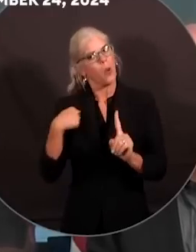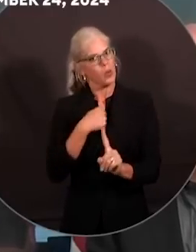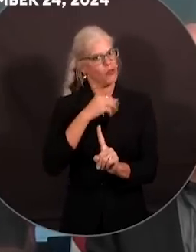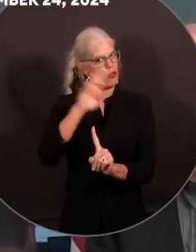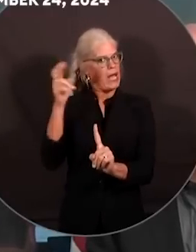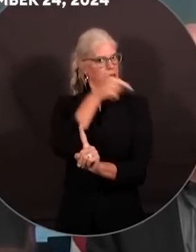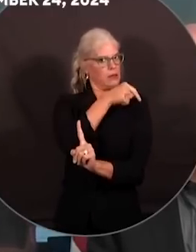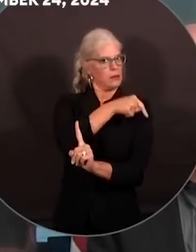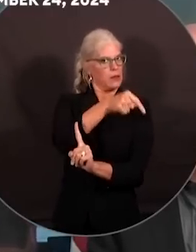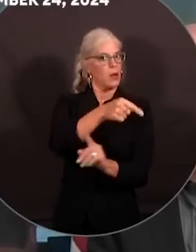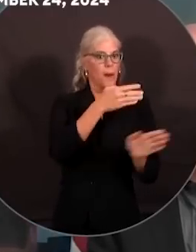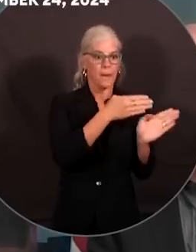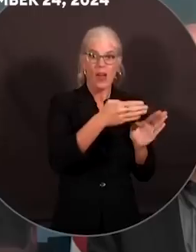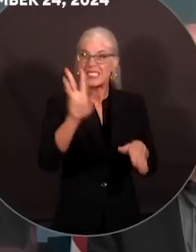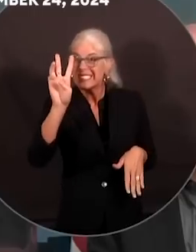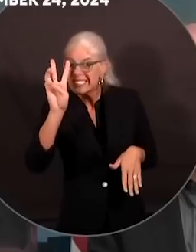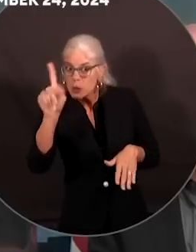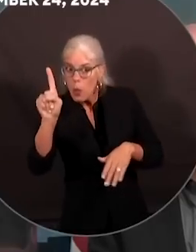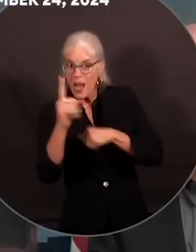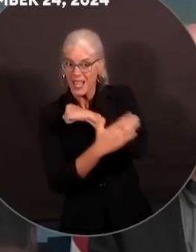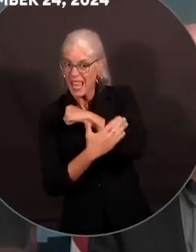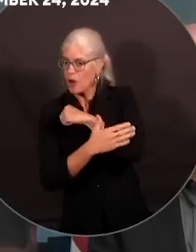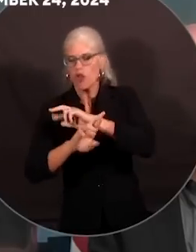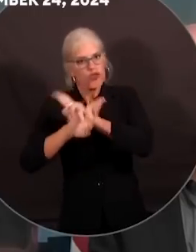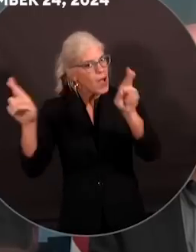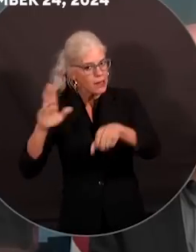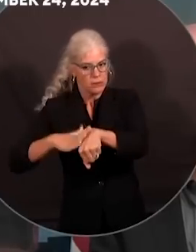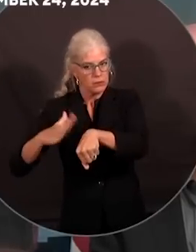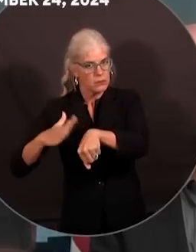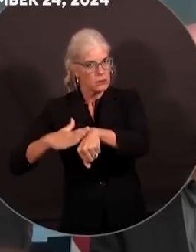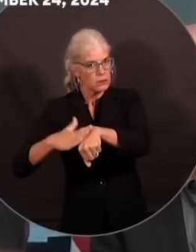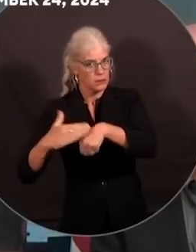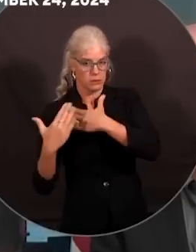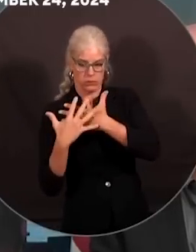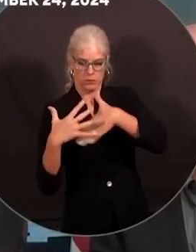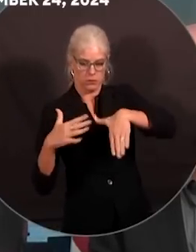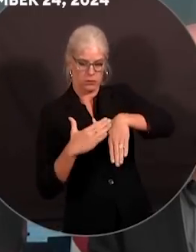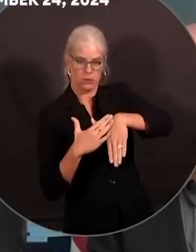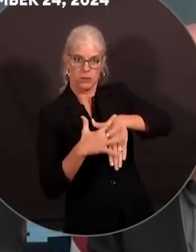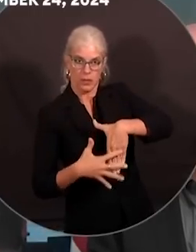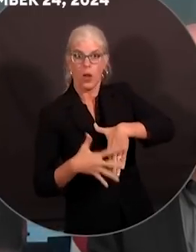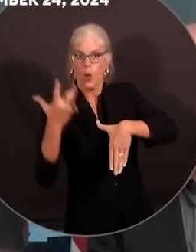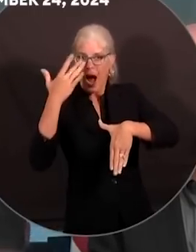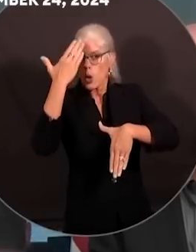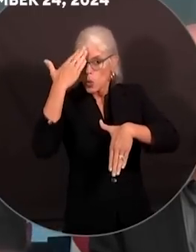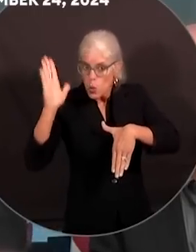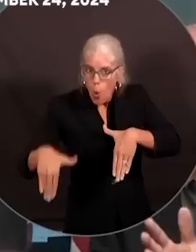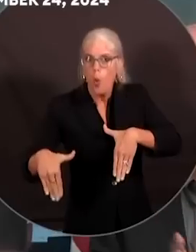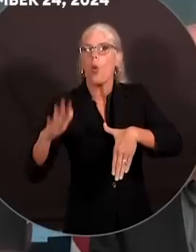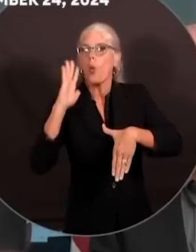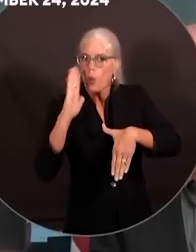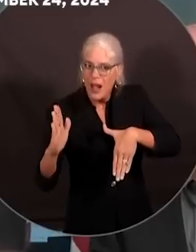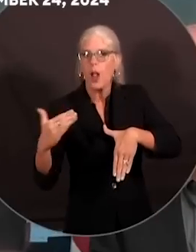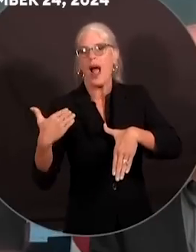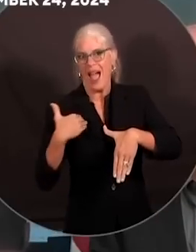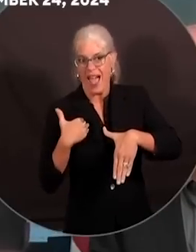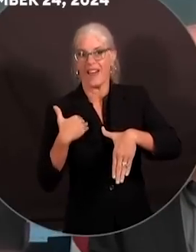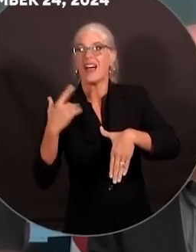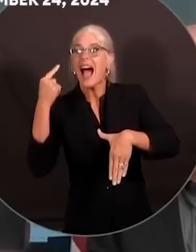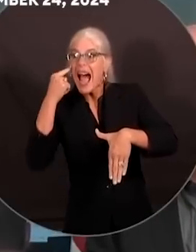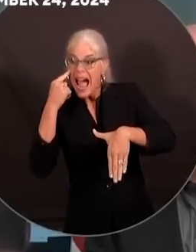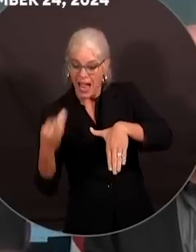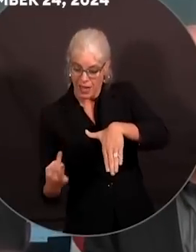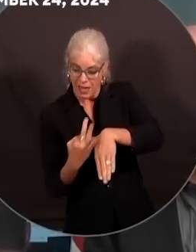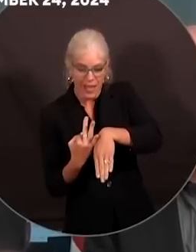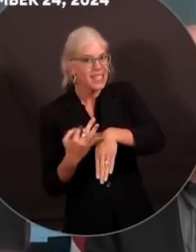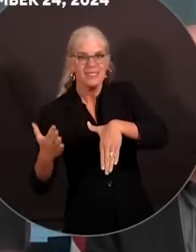counties, because we understand that you could have impacts that are outside of where the current cone is. And in fact, we anticipate there to